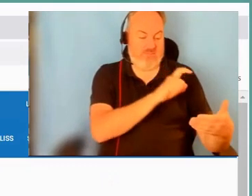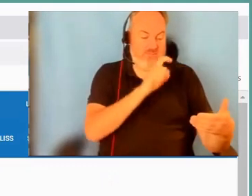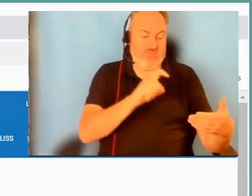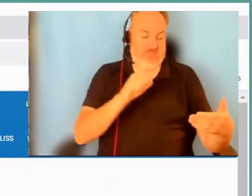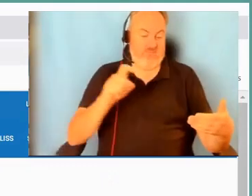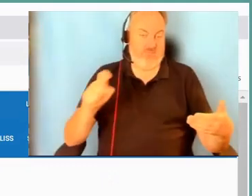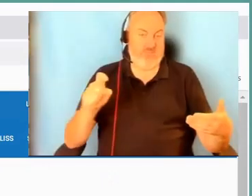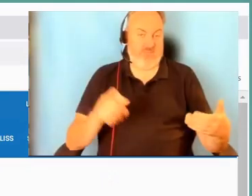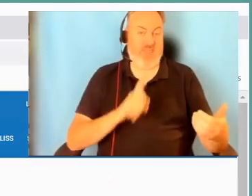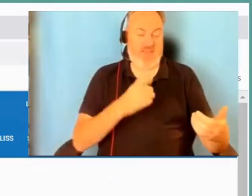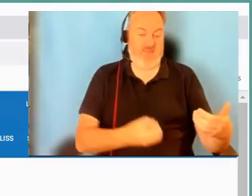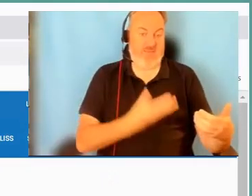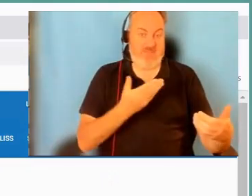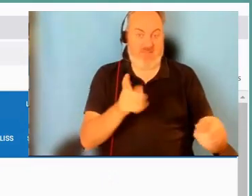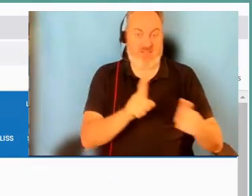ALISS.org.